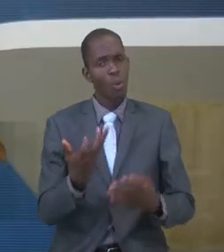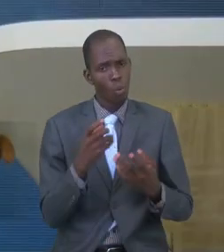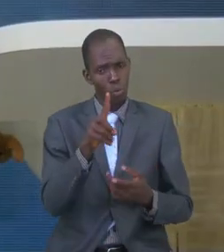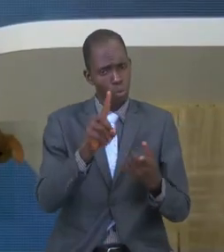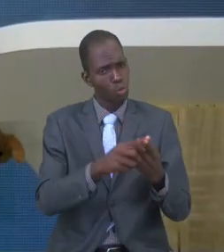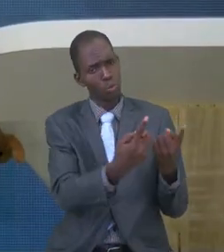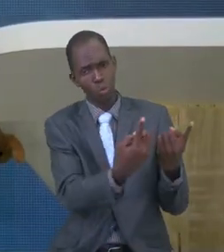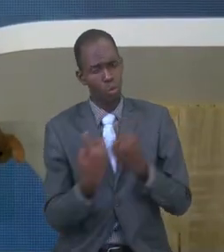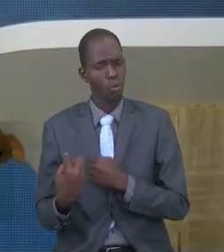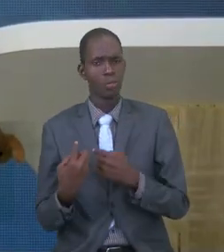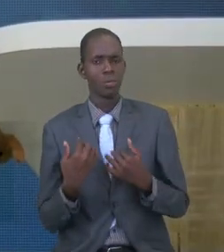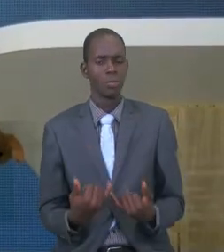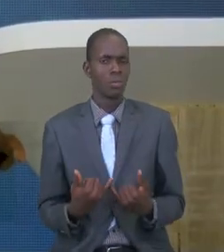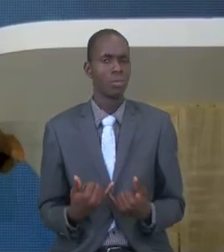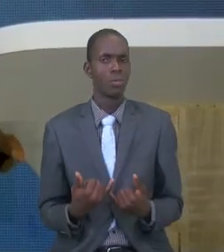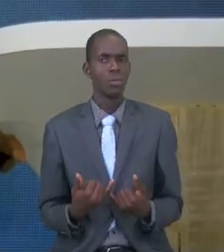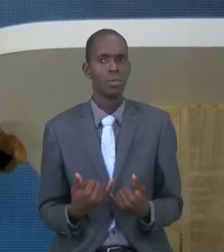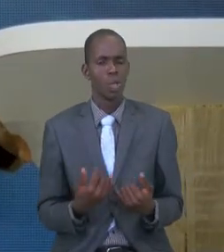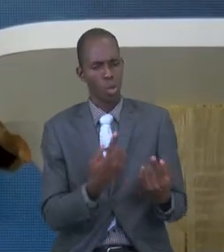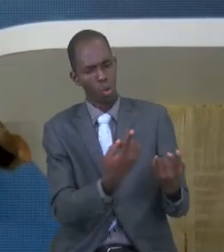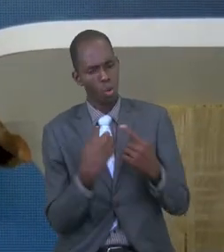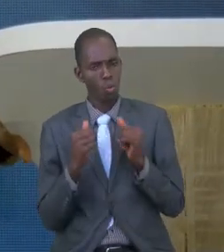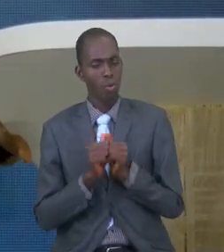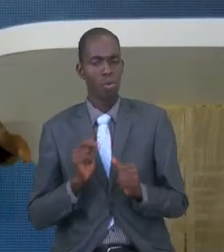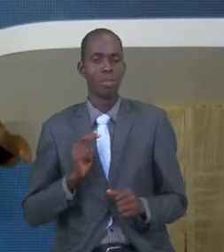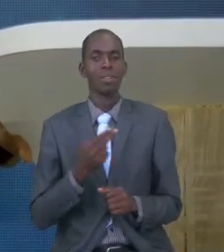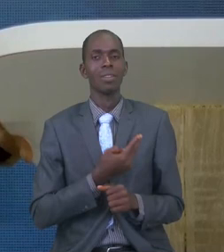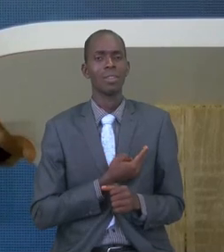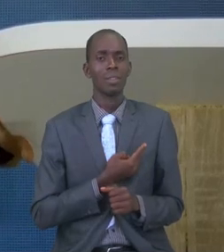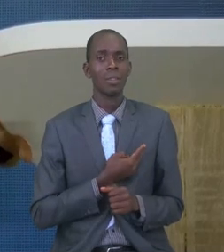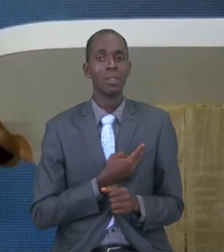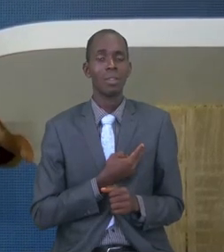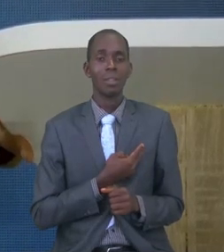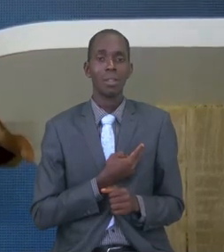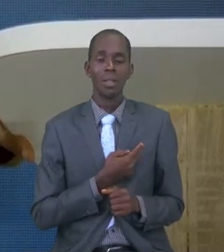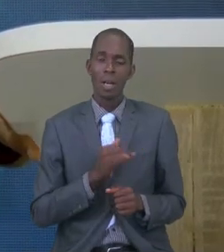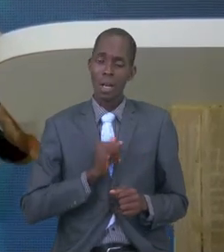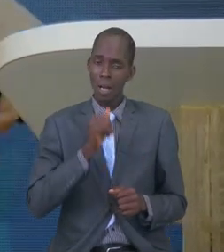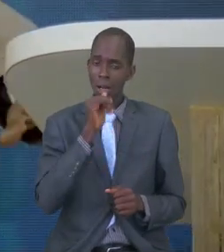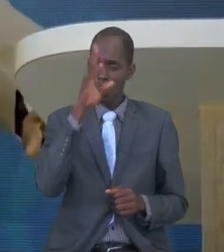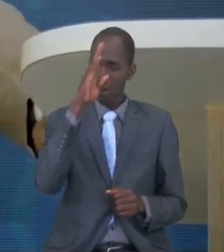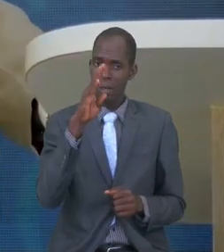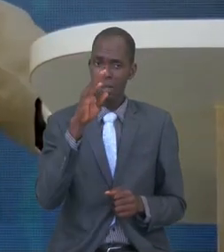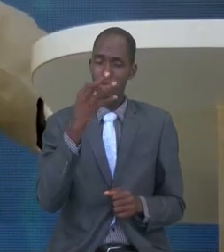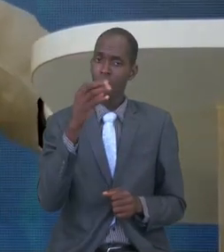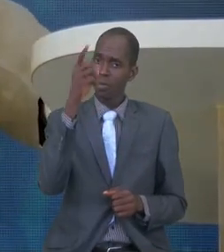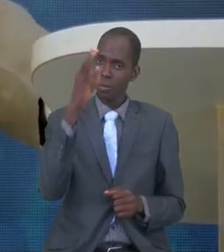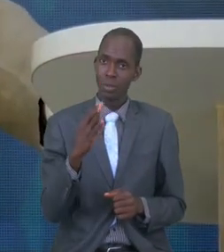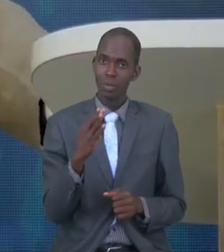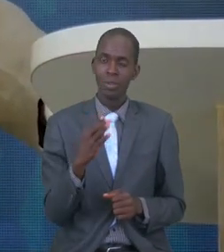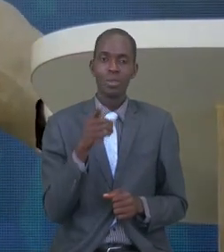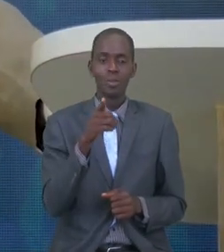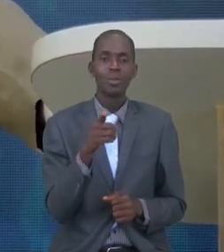down. Come with us. A man of God. If I am man of God in